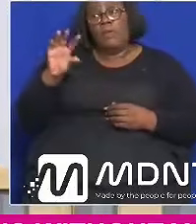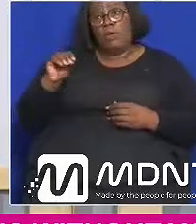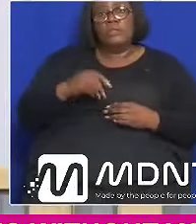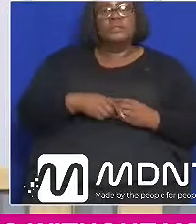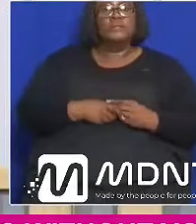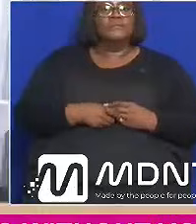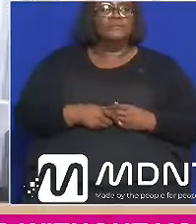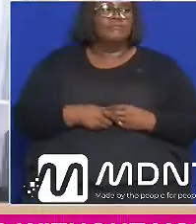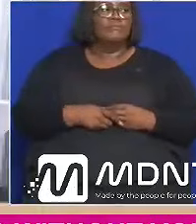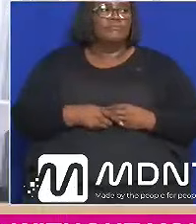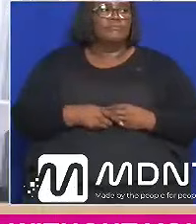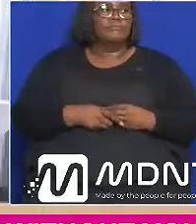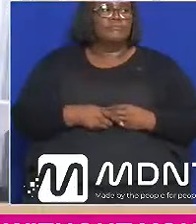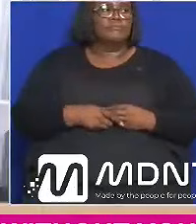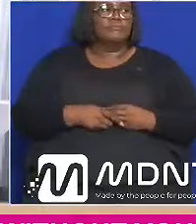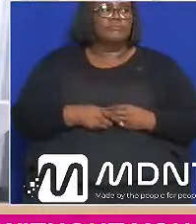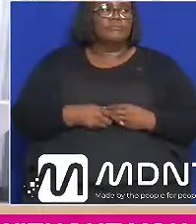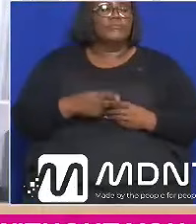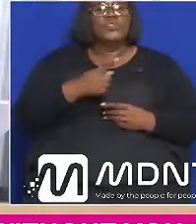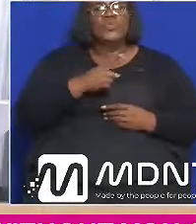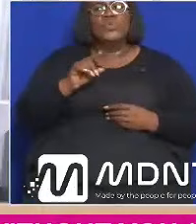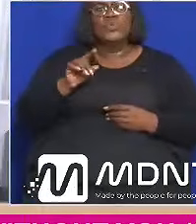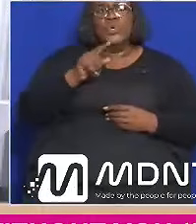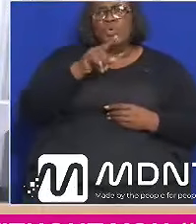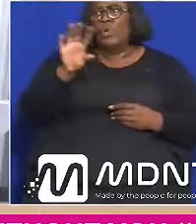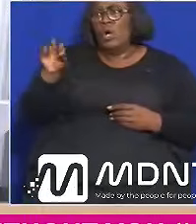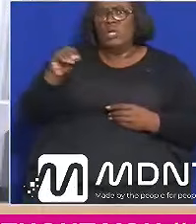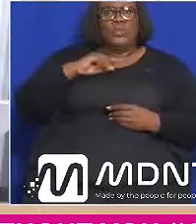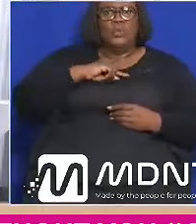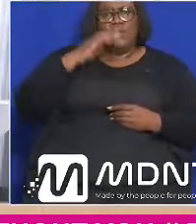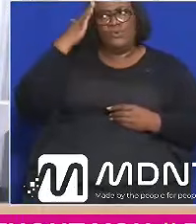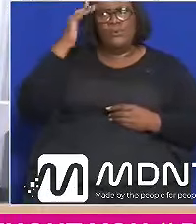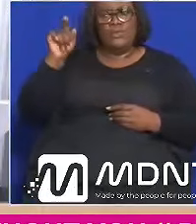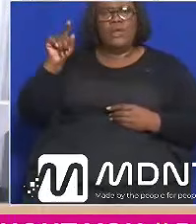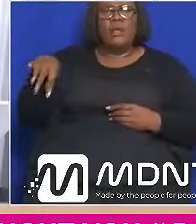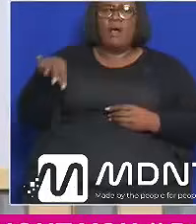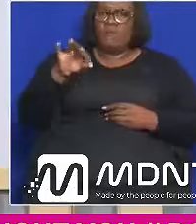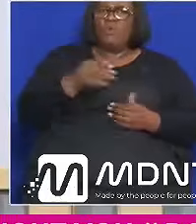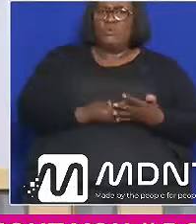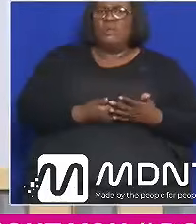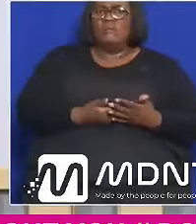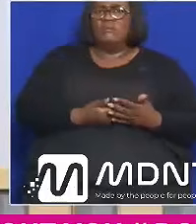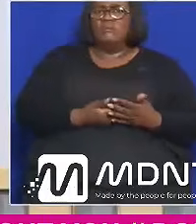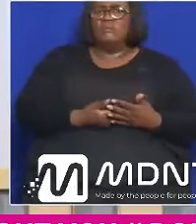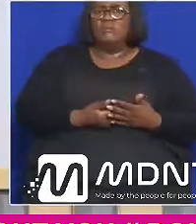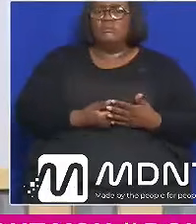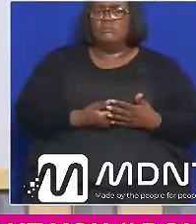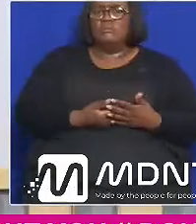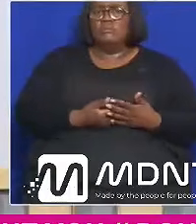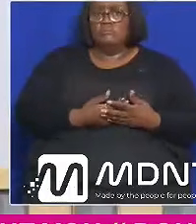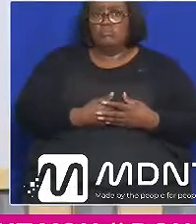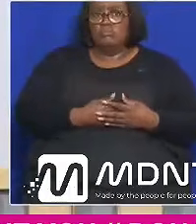And you asked because you knew that he could afford to advance such a loan to you? Yes, I